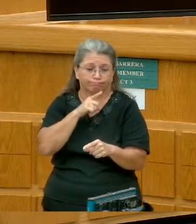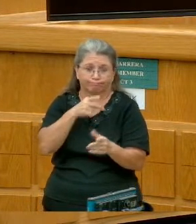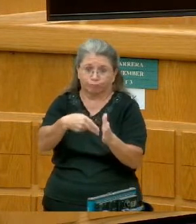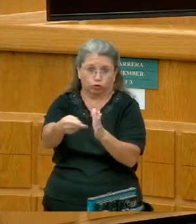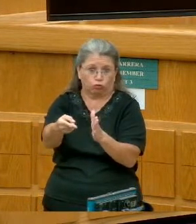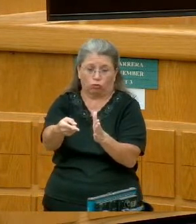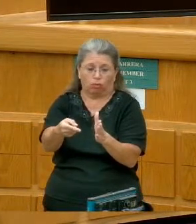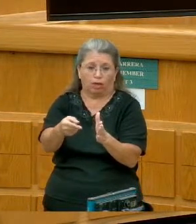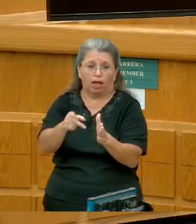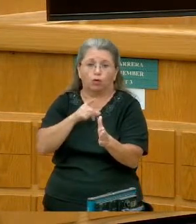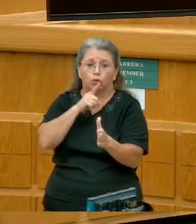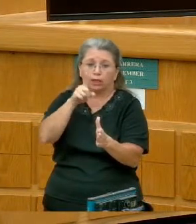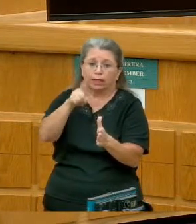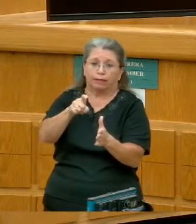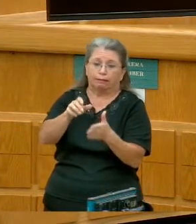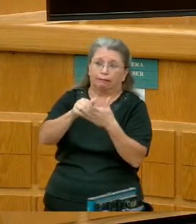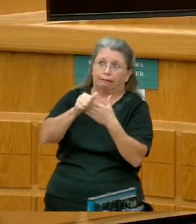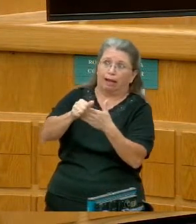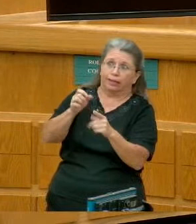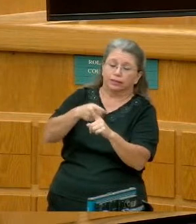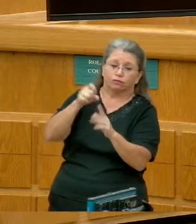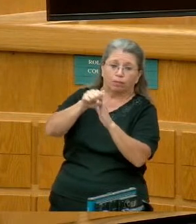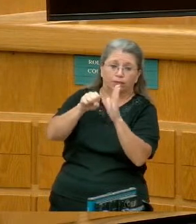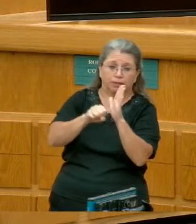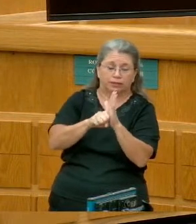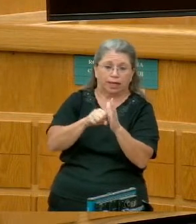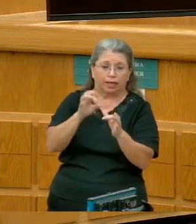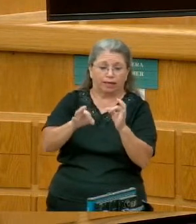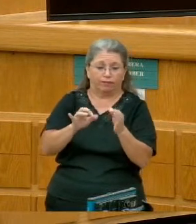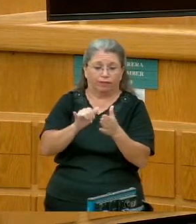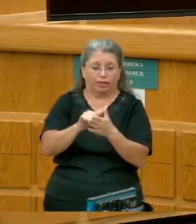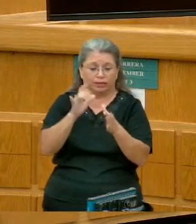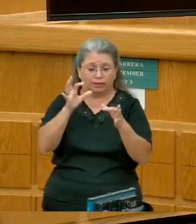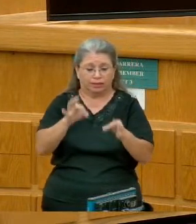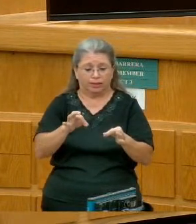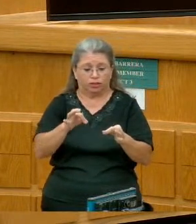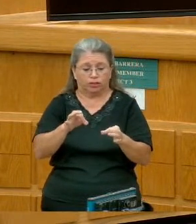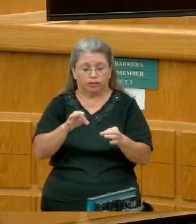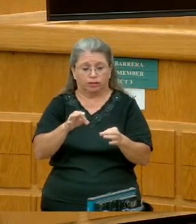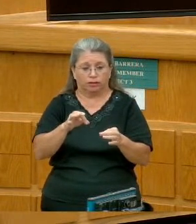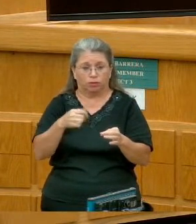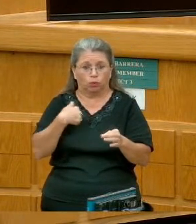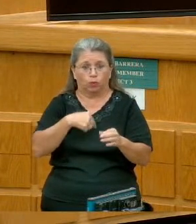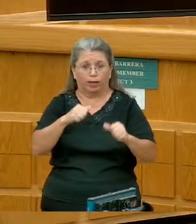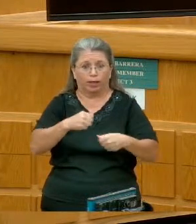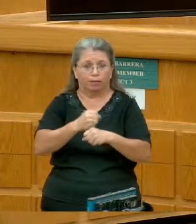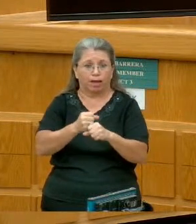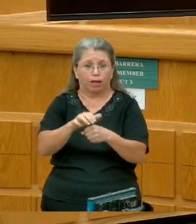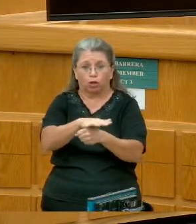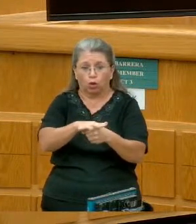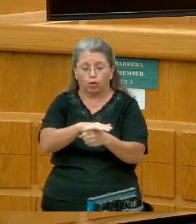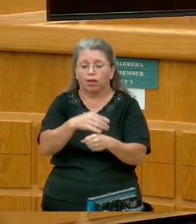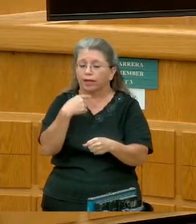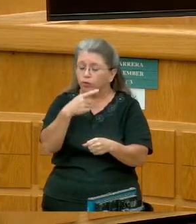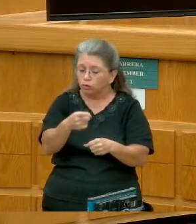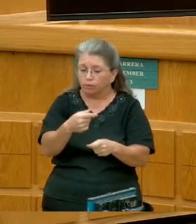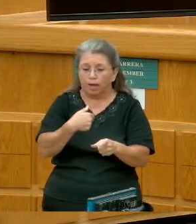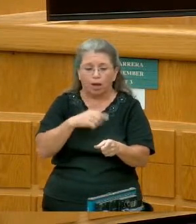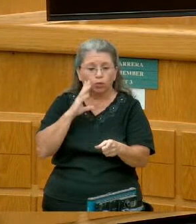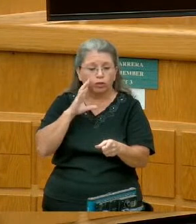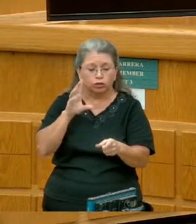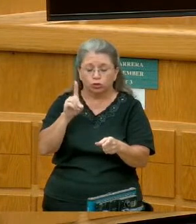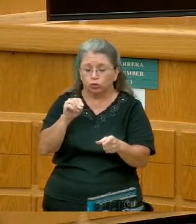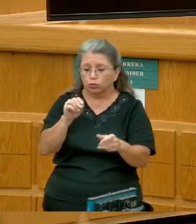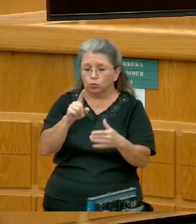from the state as to whether this decision is in our local hands. I told him that I would do what I do on every subject matter.